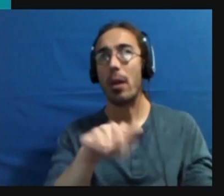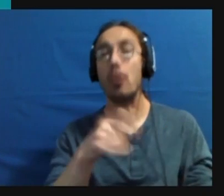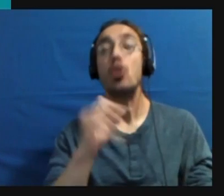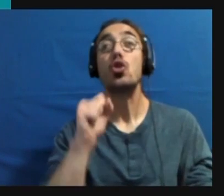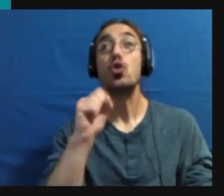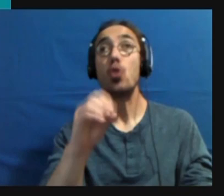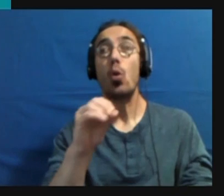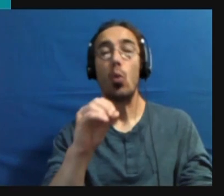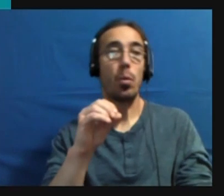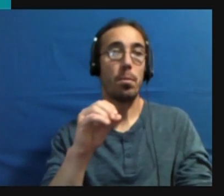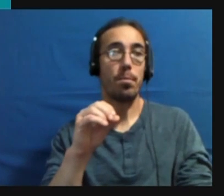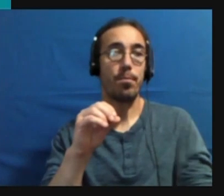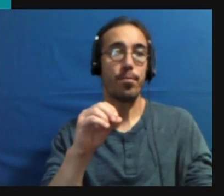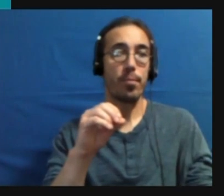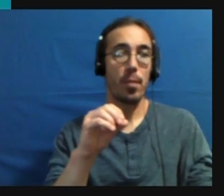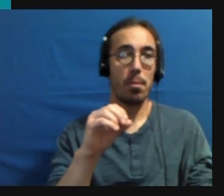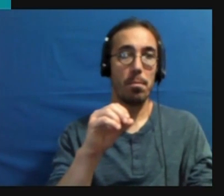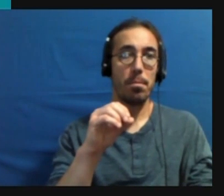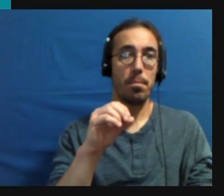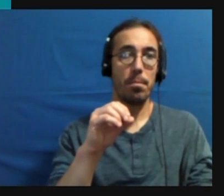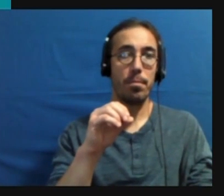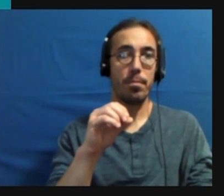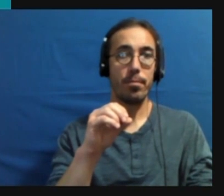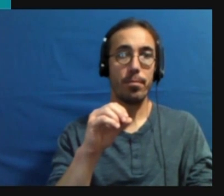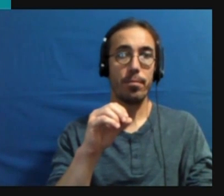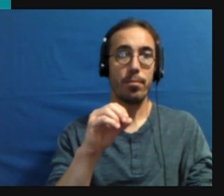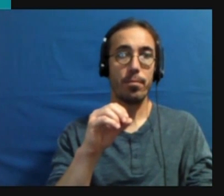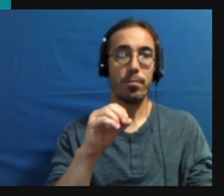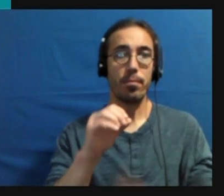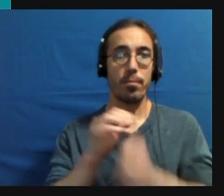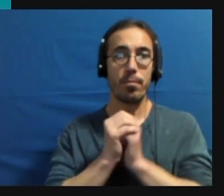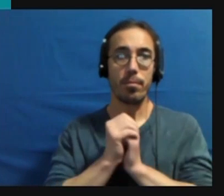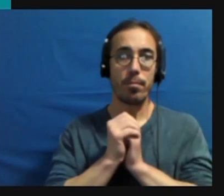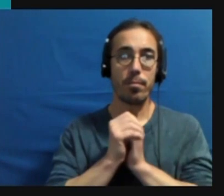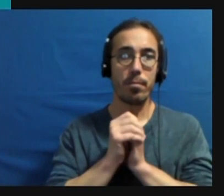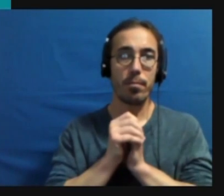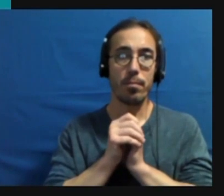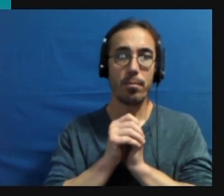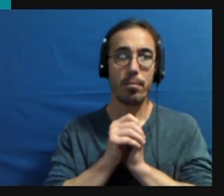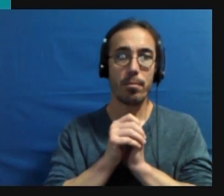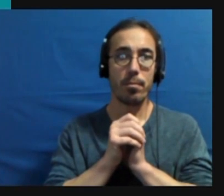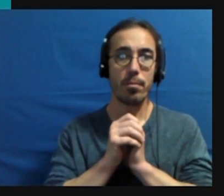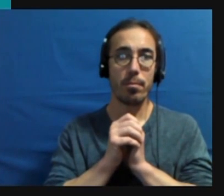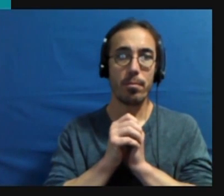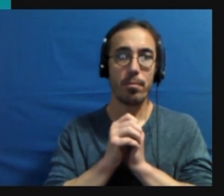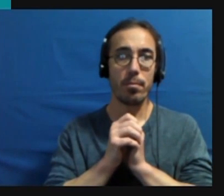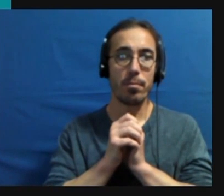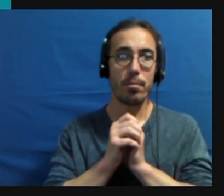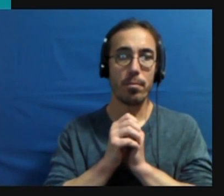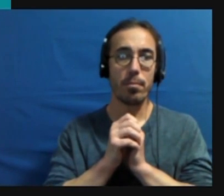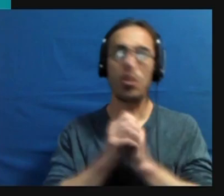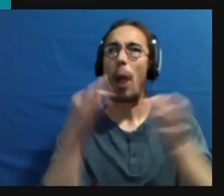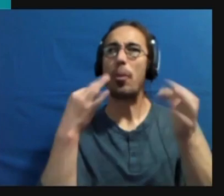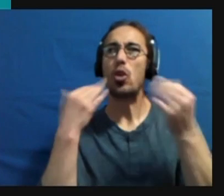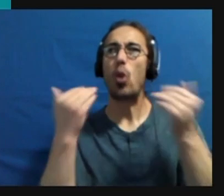So I'm just going to go down and I'm going to pick out things here. Hold